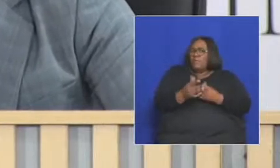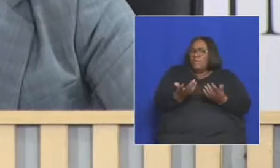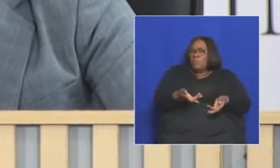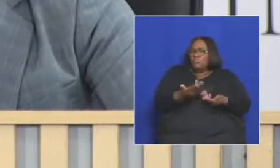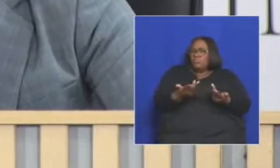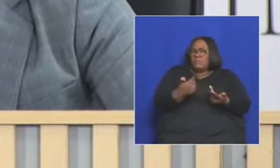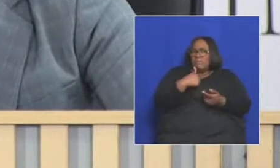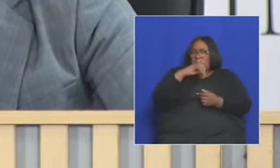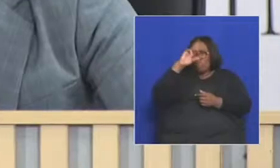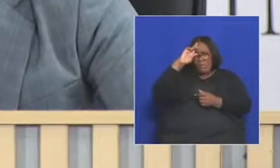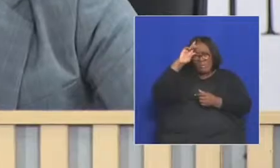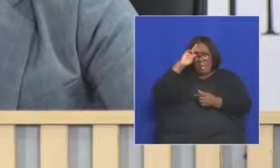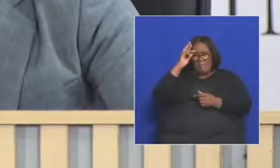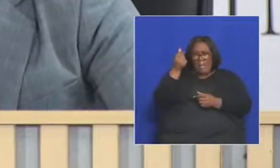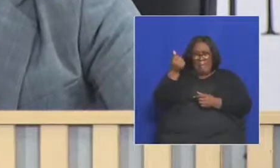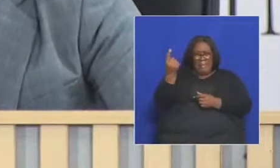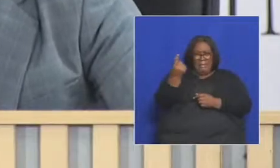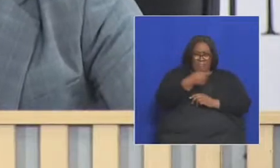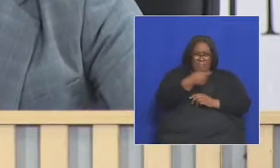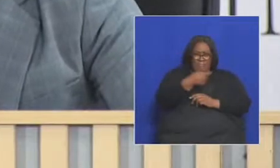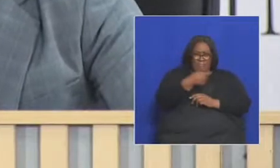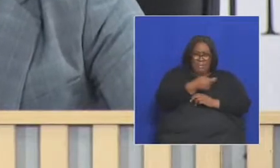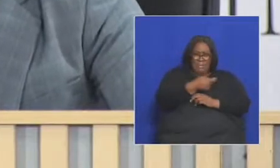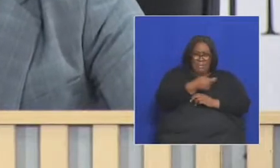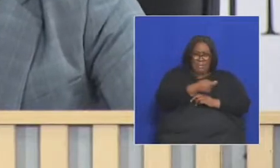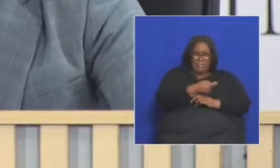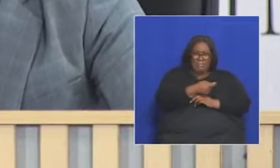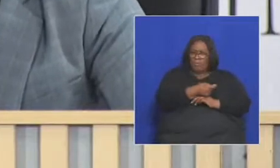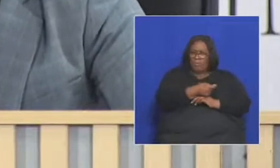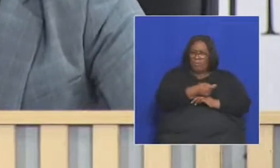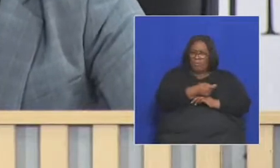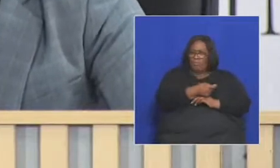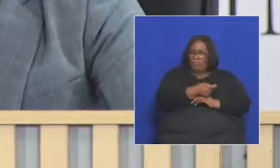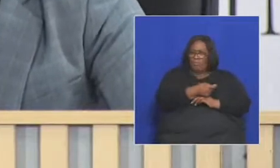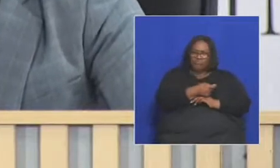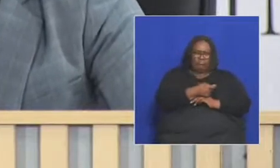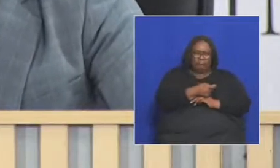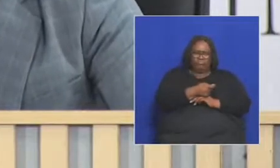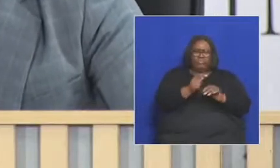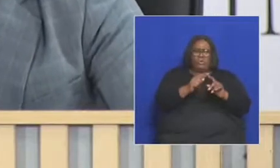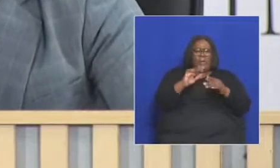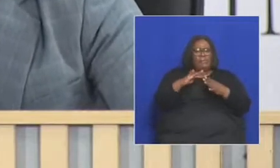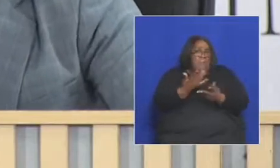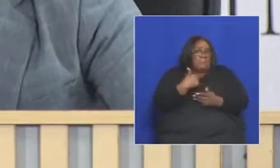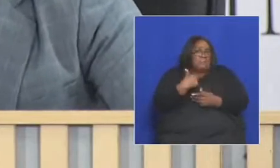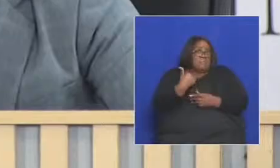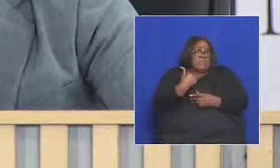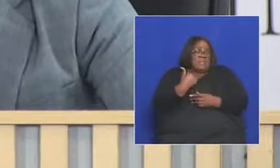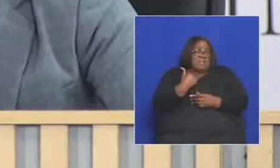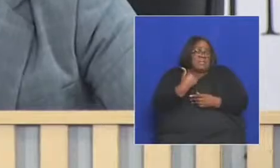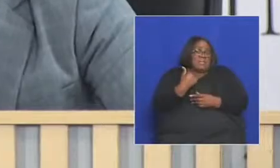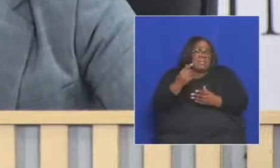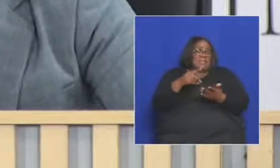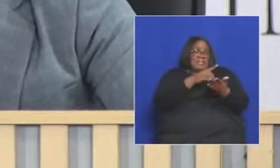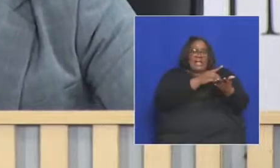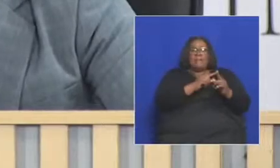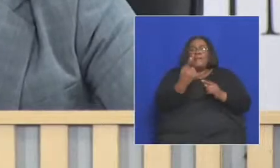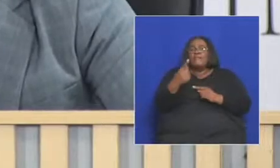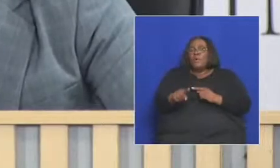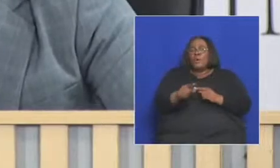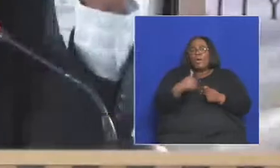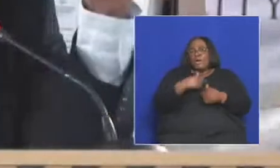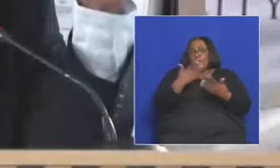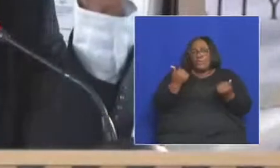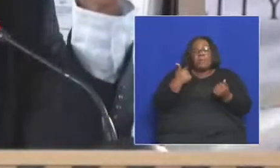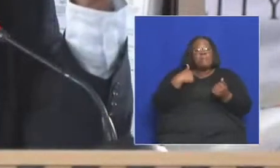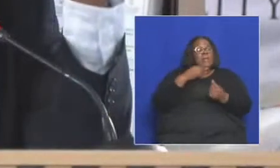sending that proof of payment, but because it's there, I might have sent it Yes, but I don't remember what was that for. I didn't ask